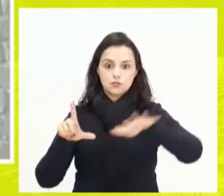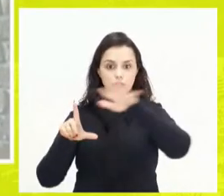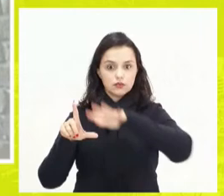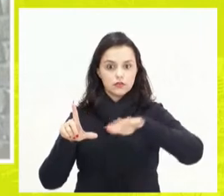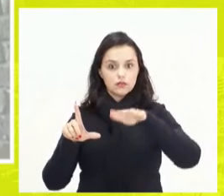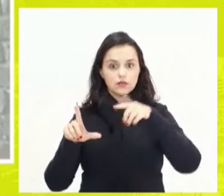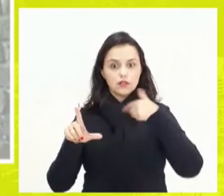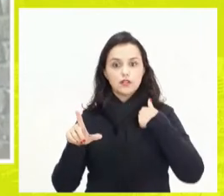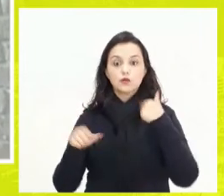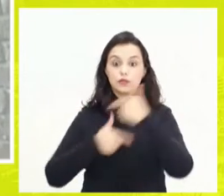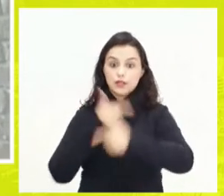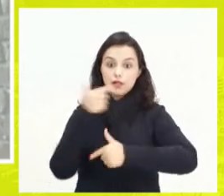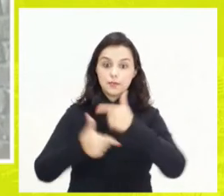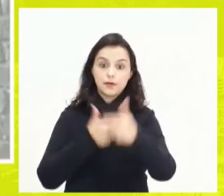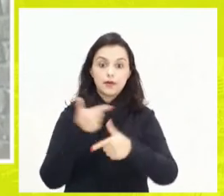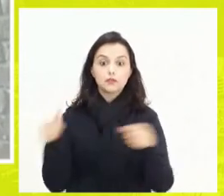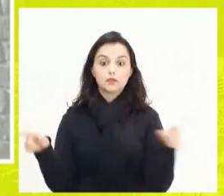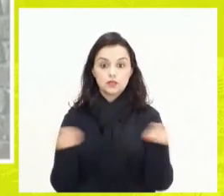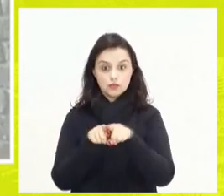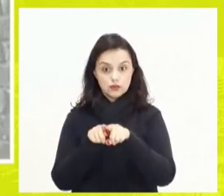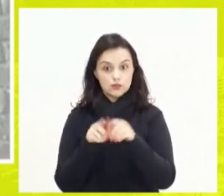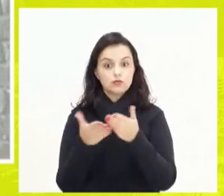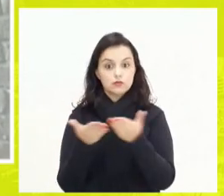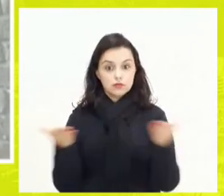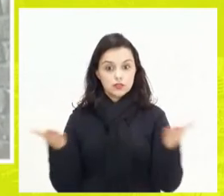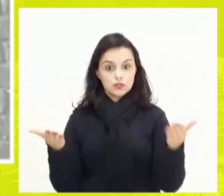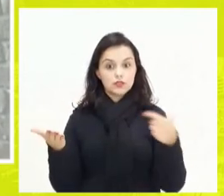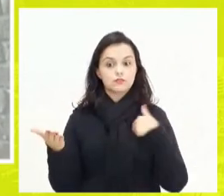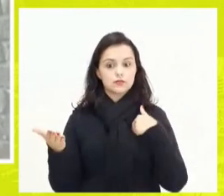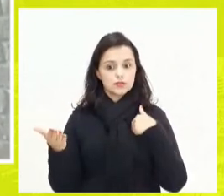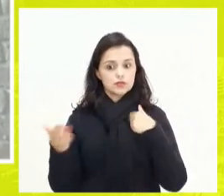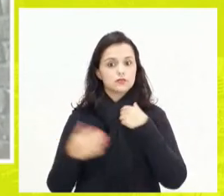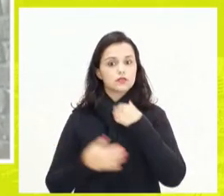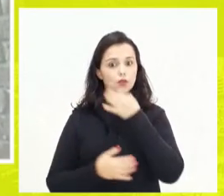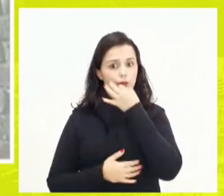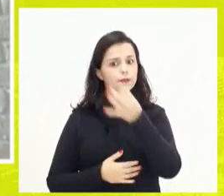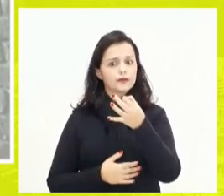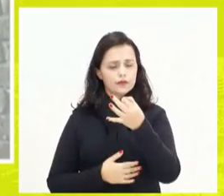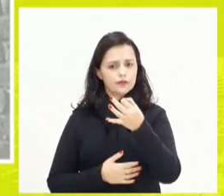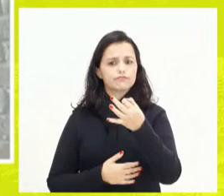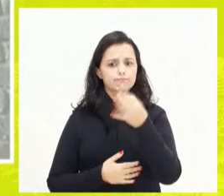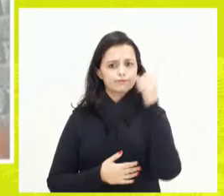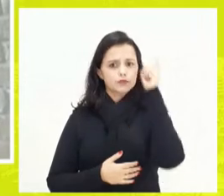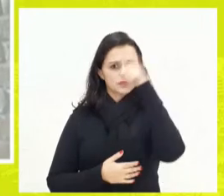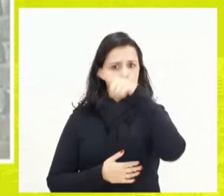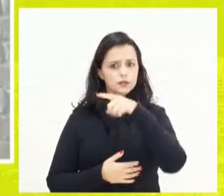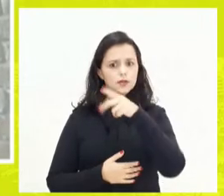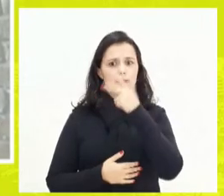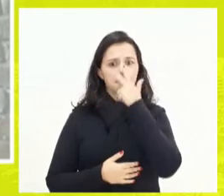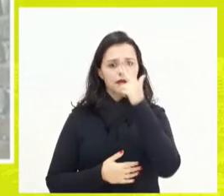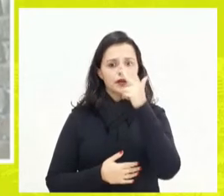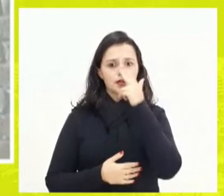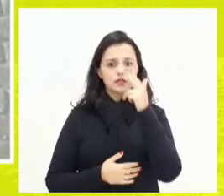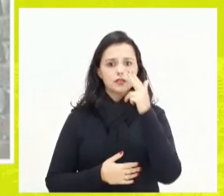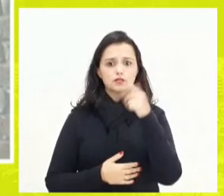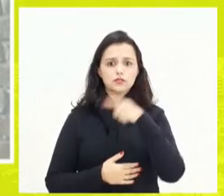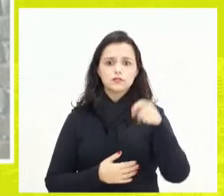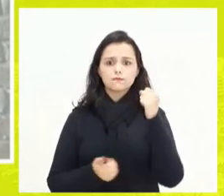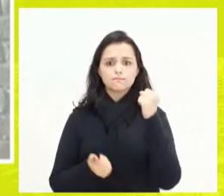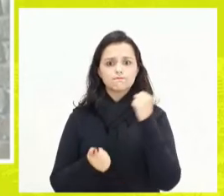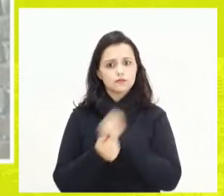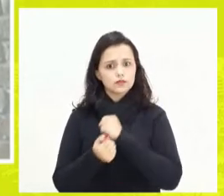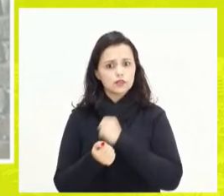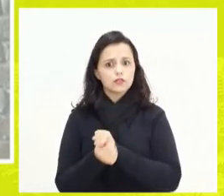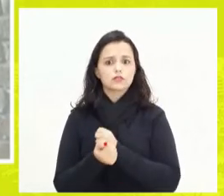i i work in partnership with them lots of times but i criticize them a lot they must create they created mechanisms to get us